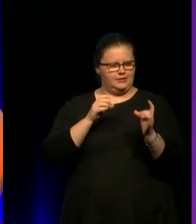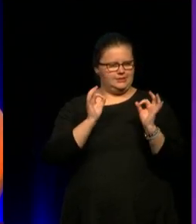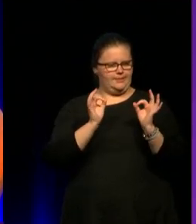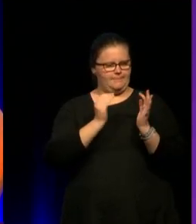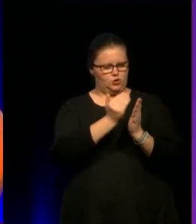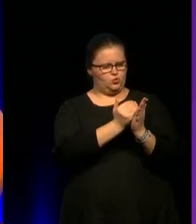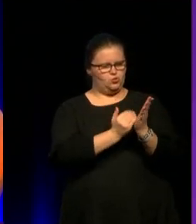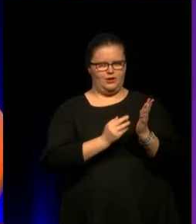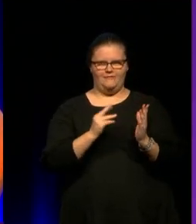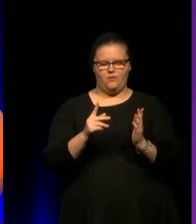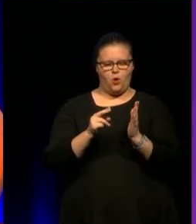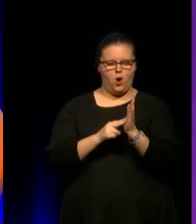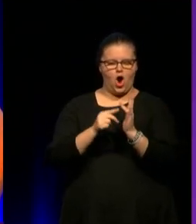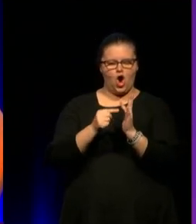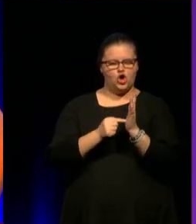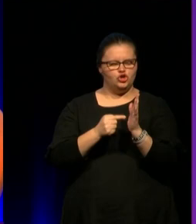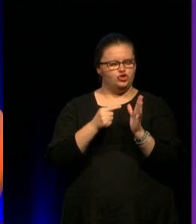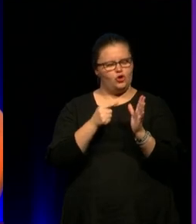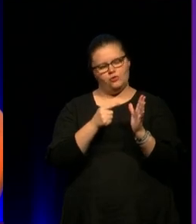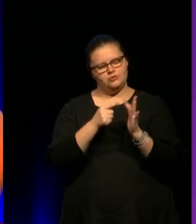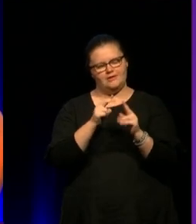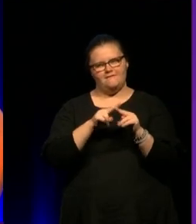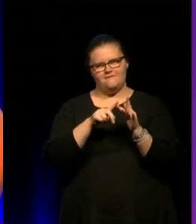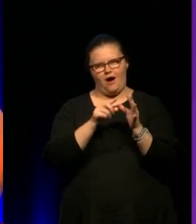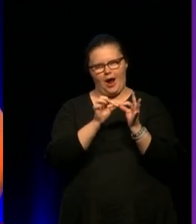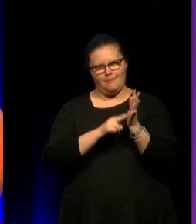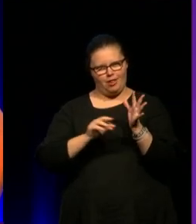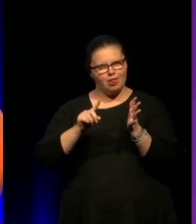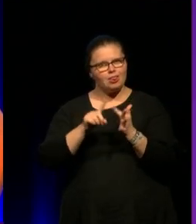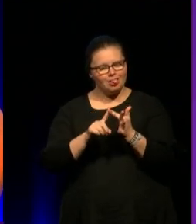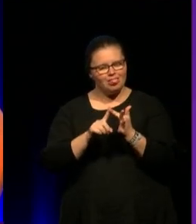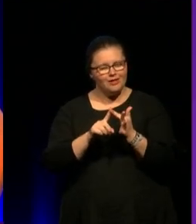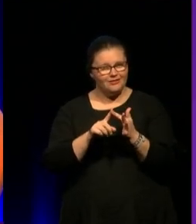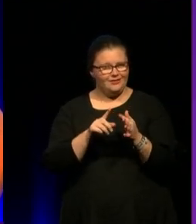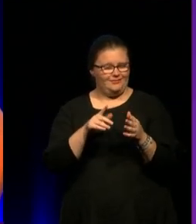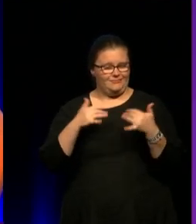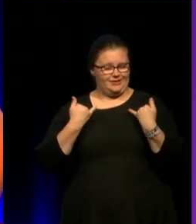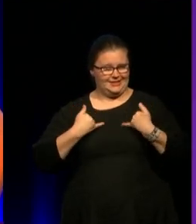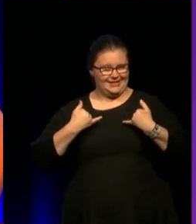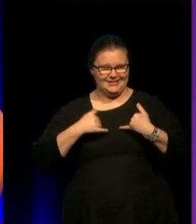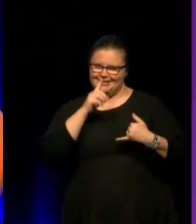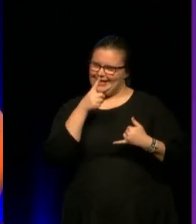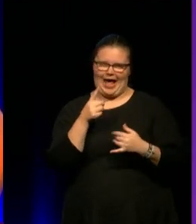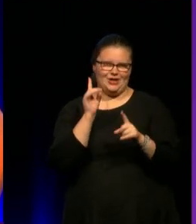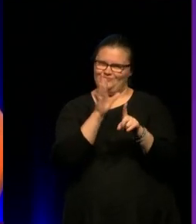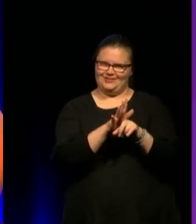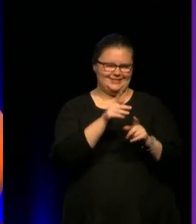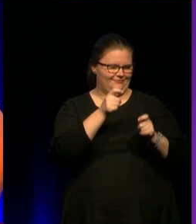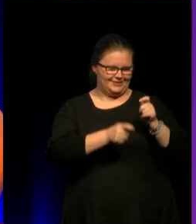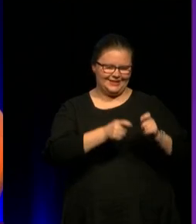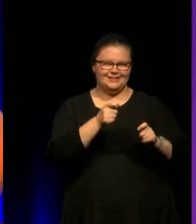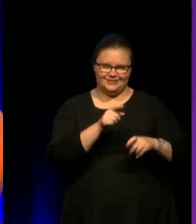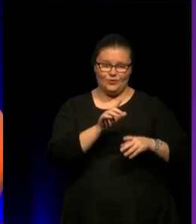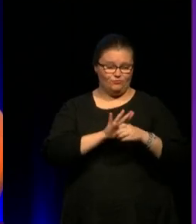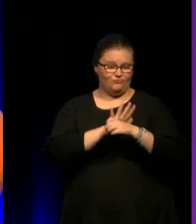notifiable diseases, you can't have self-tests. And COVID, like flu, and there's a few others, is a notifiable